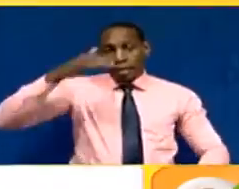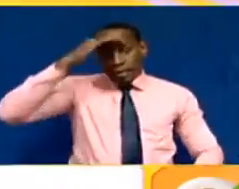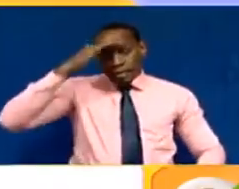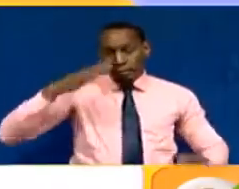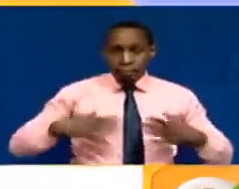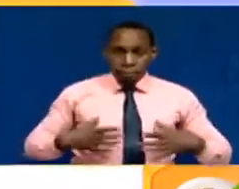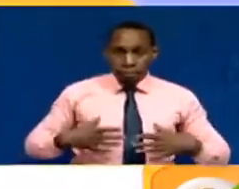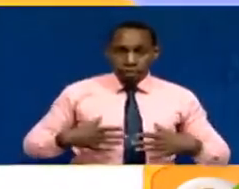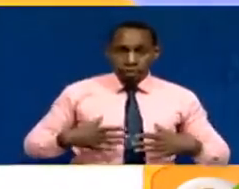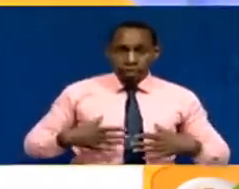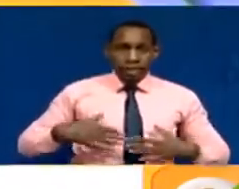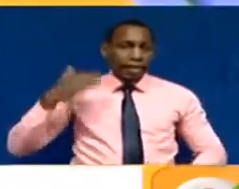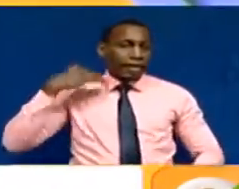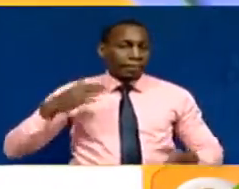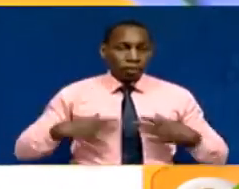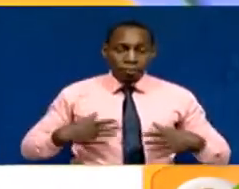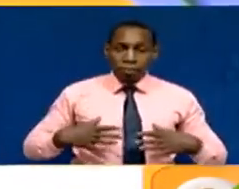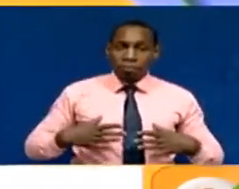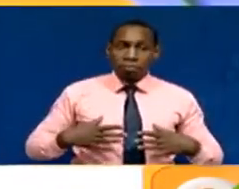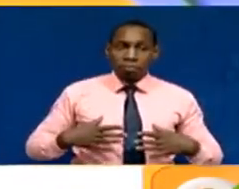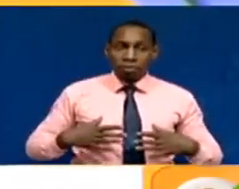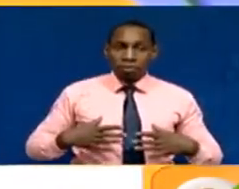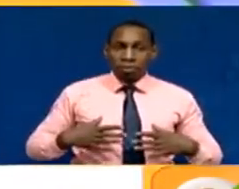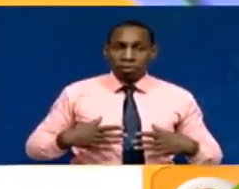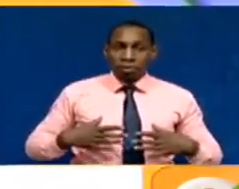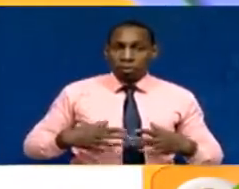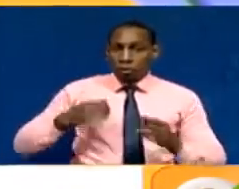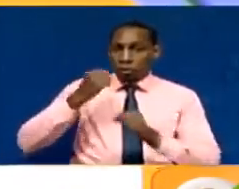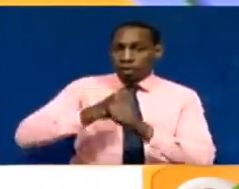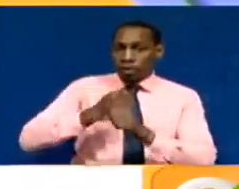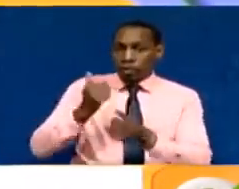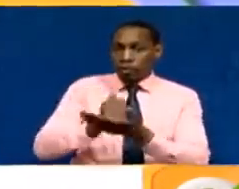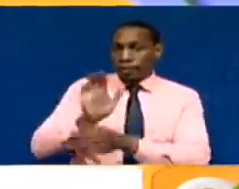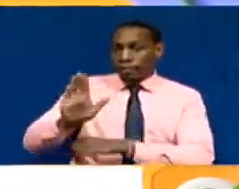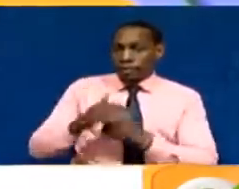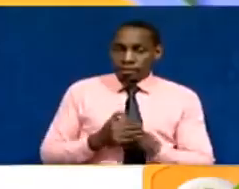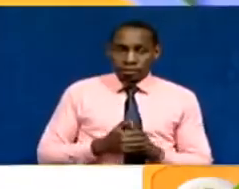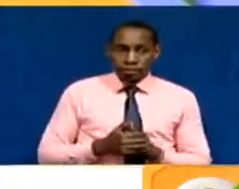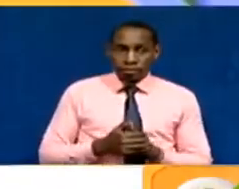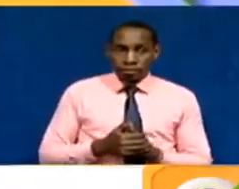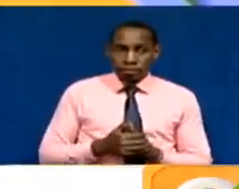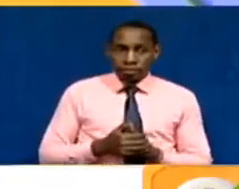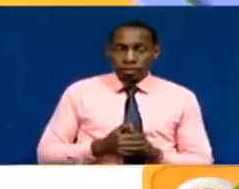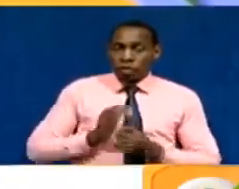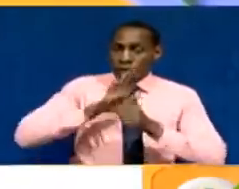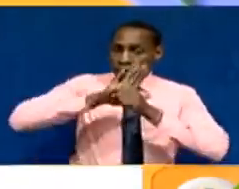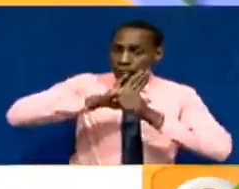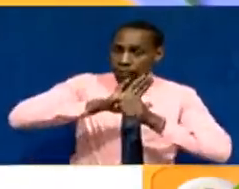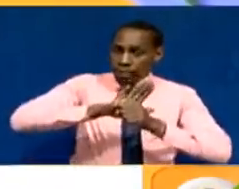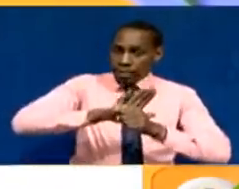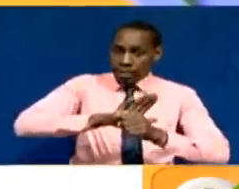drunkards and thugs who will work in your office to